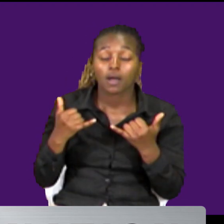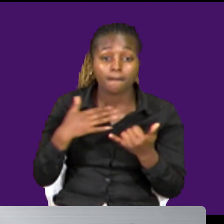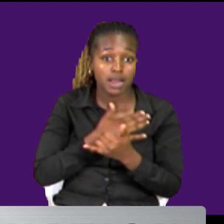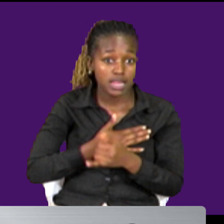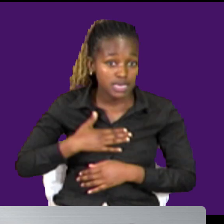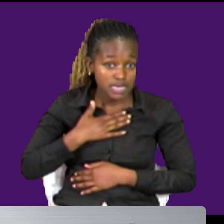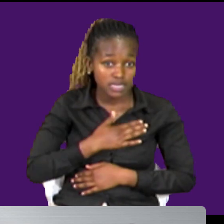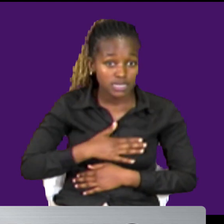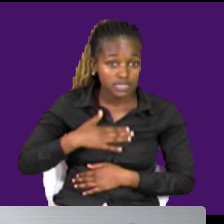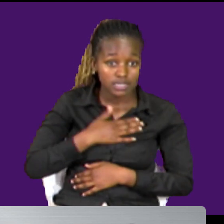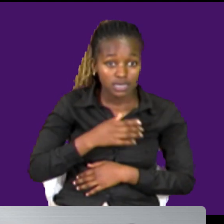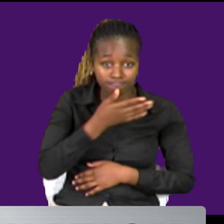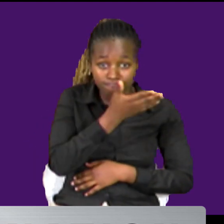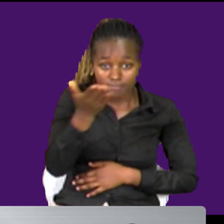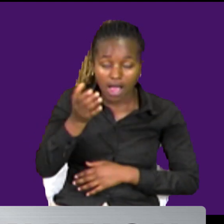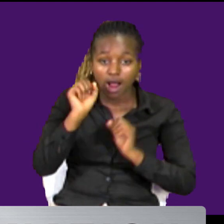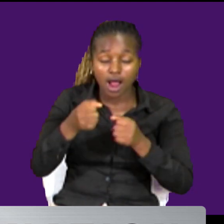feedback.